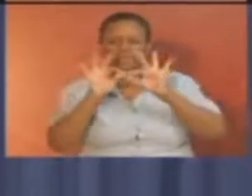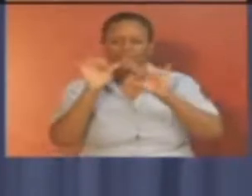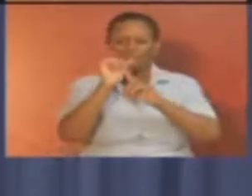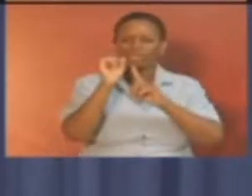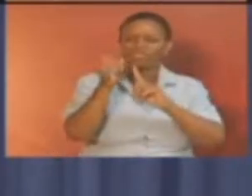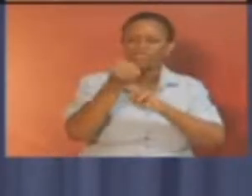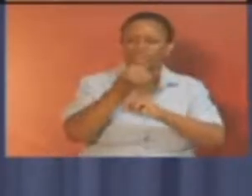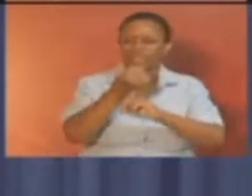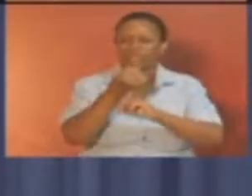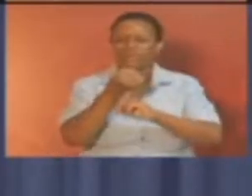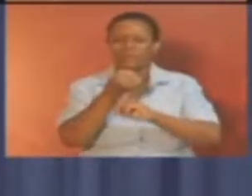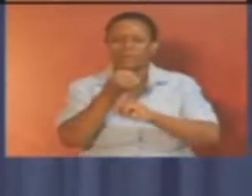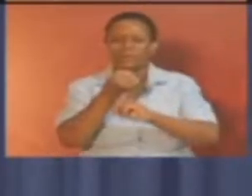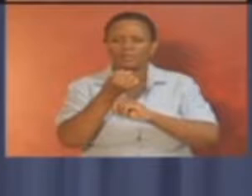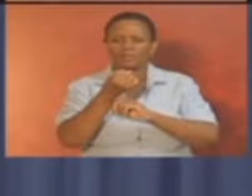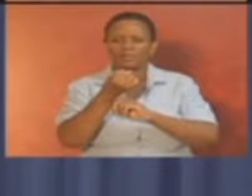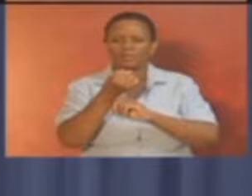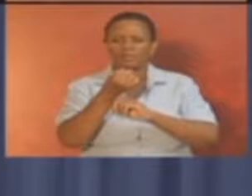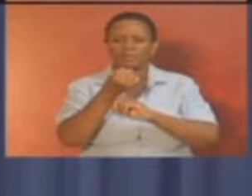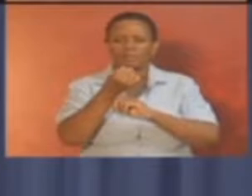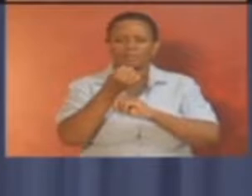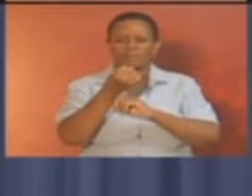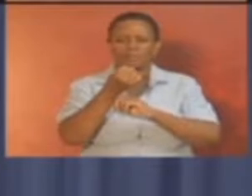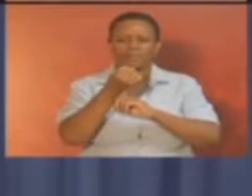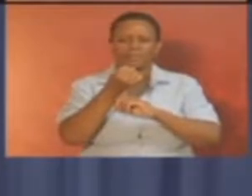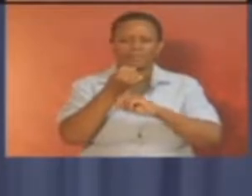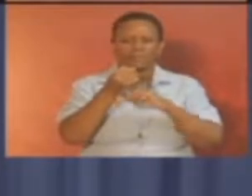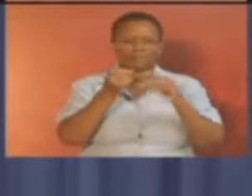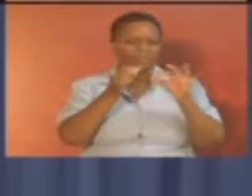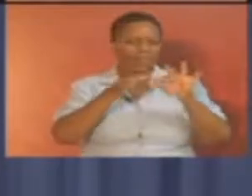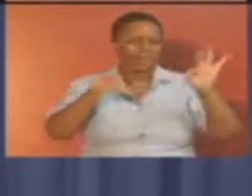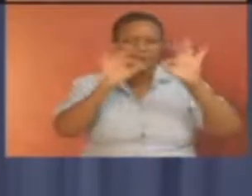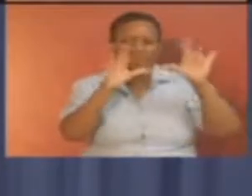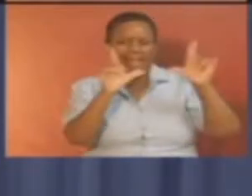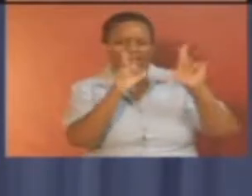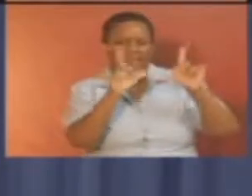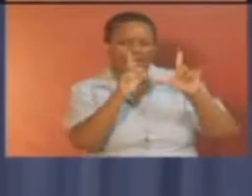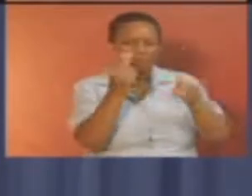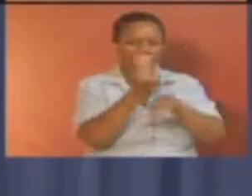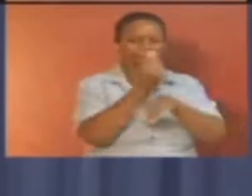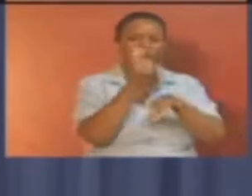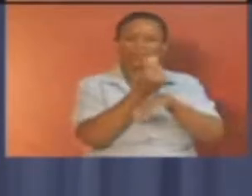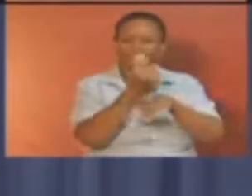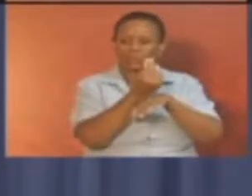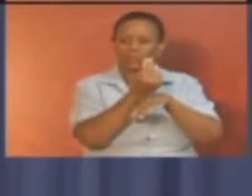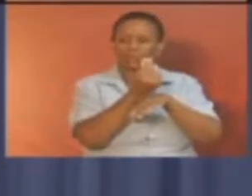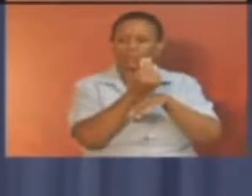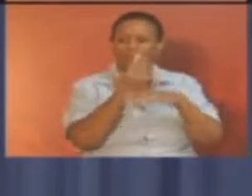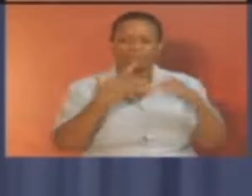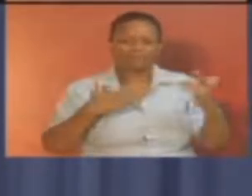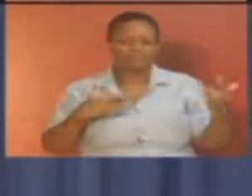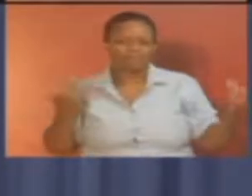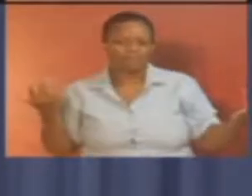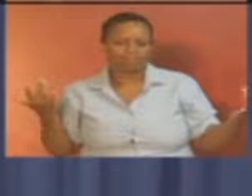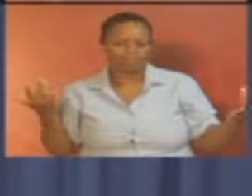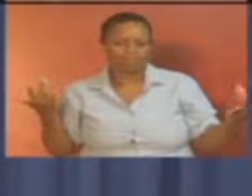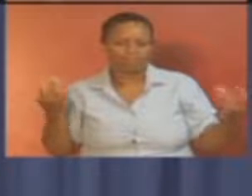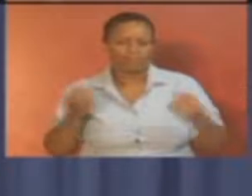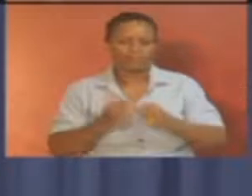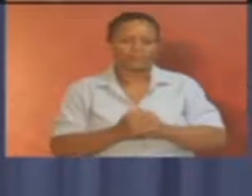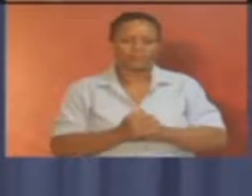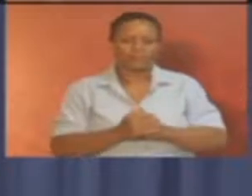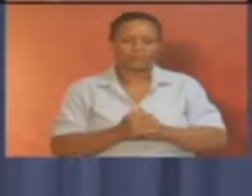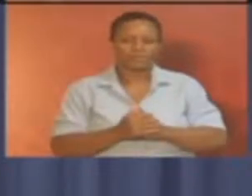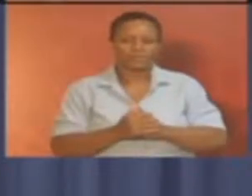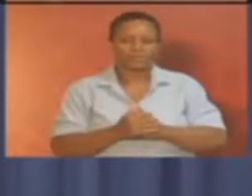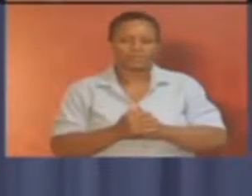what emergency use license is, so you don't think it's a shortcut. When you are evaluating new